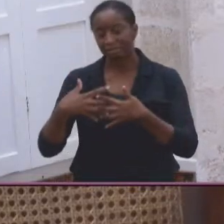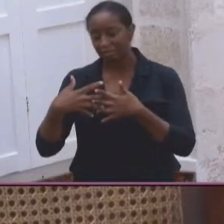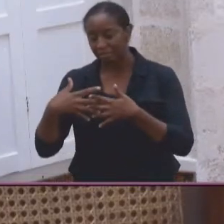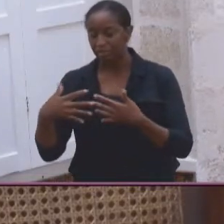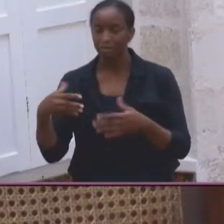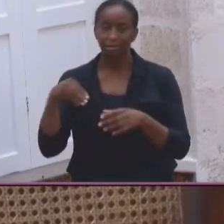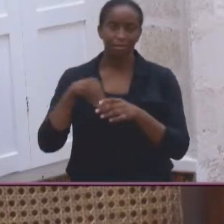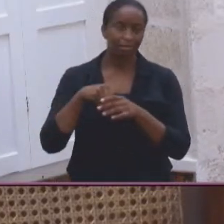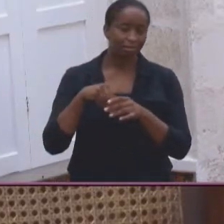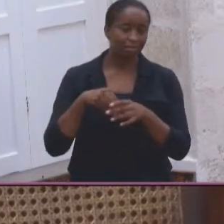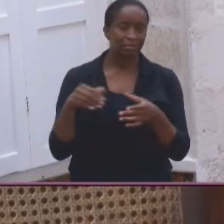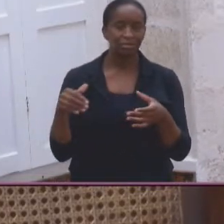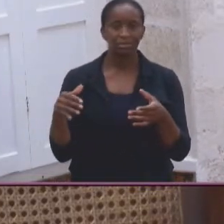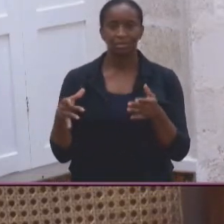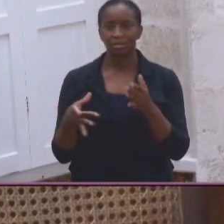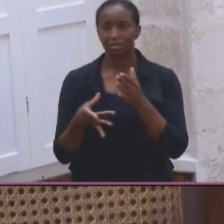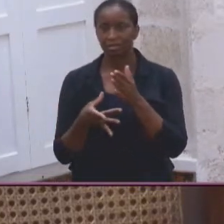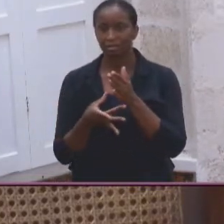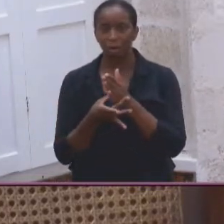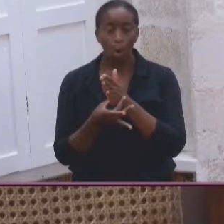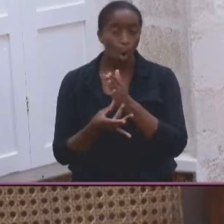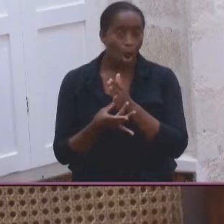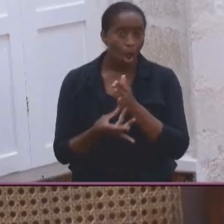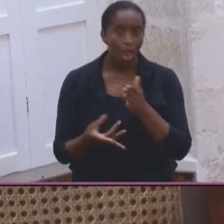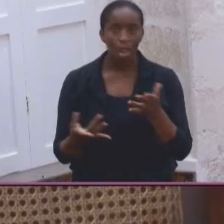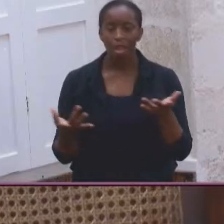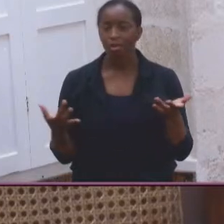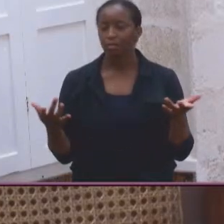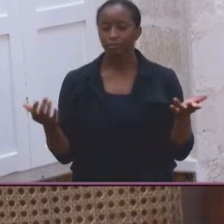or the plastics or the various things.